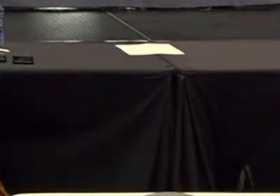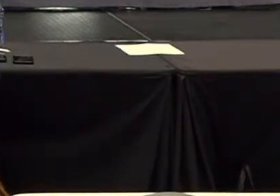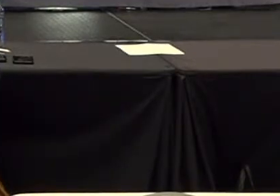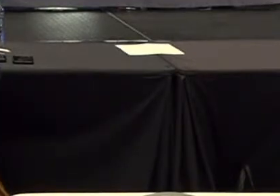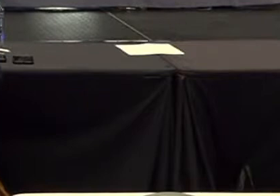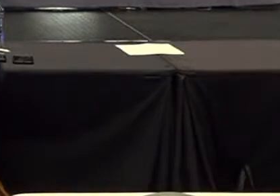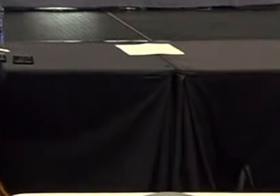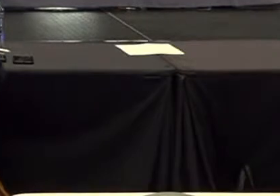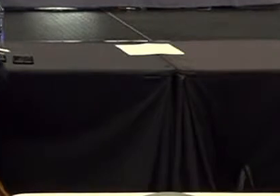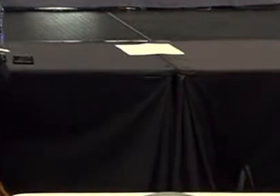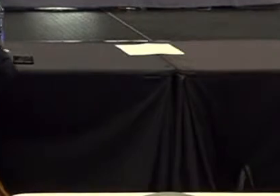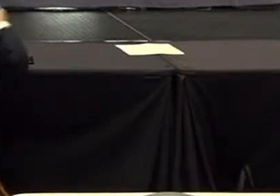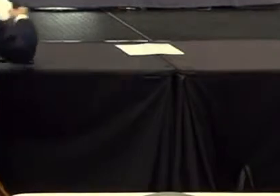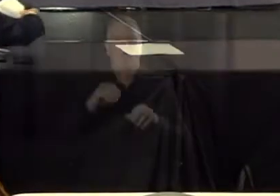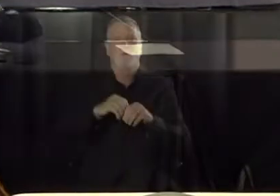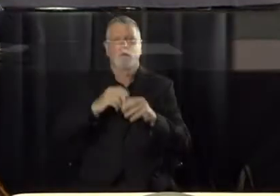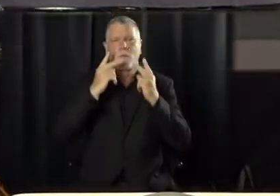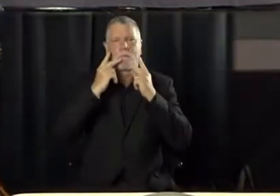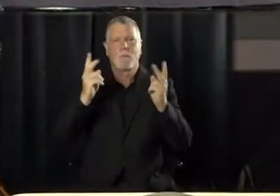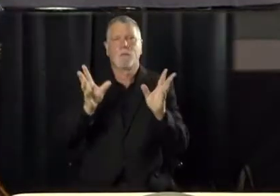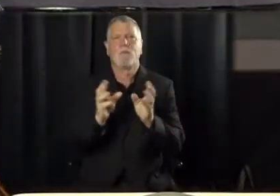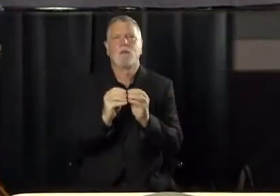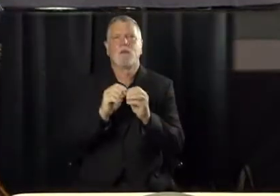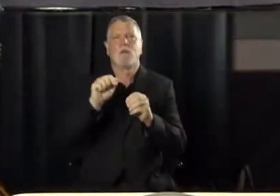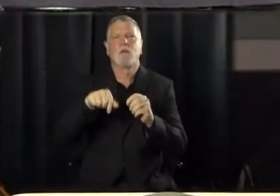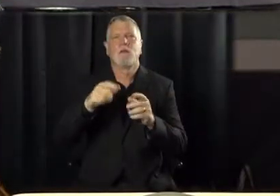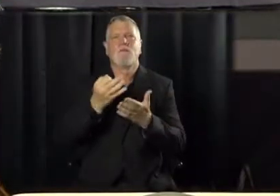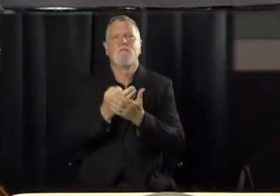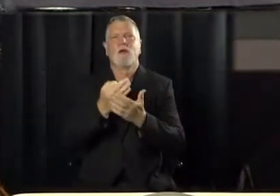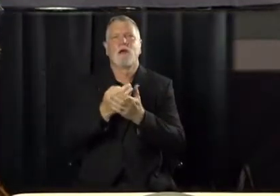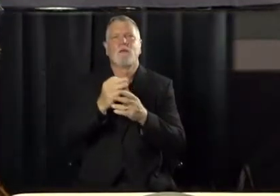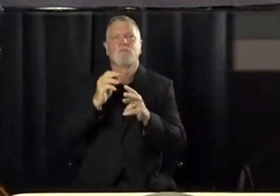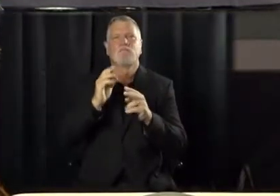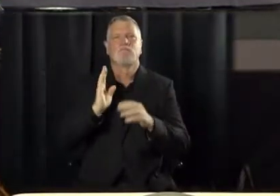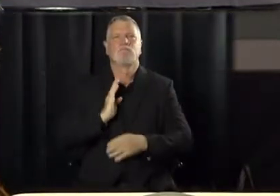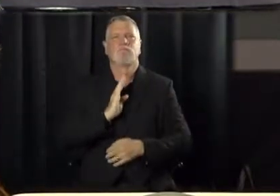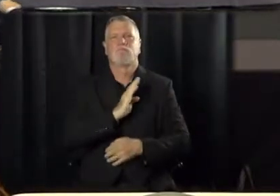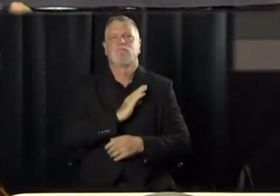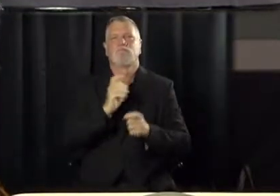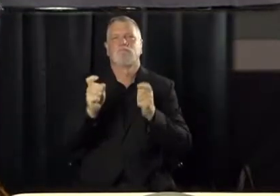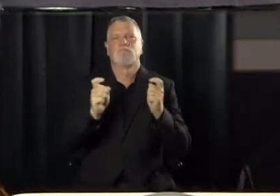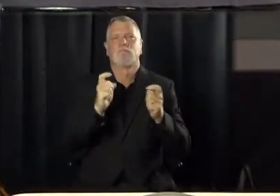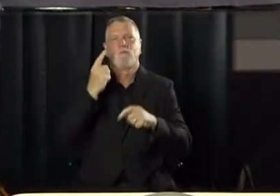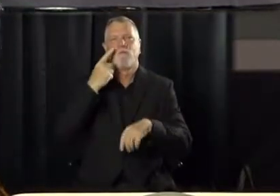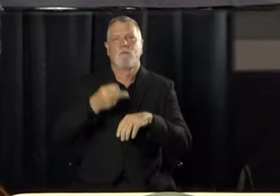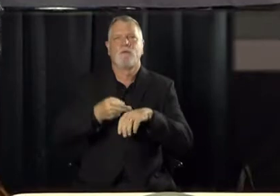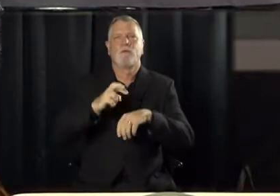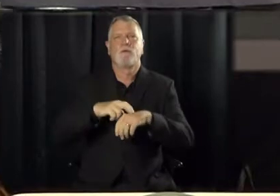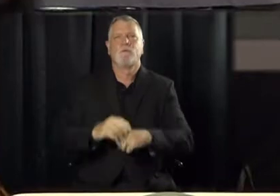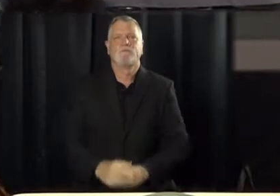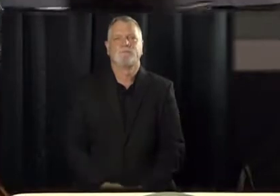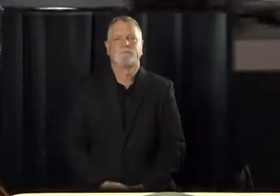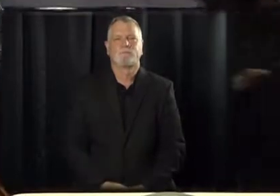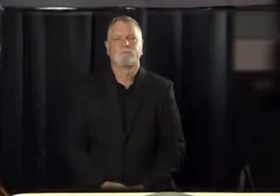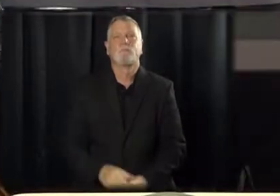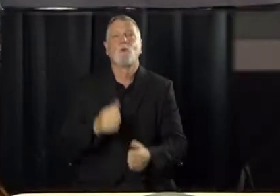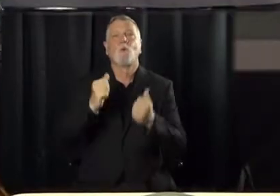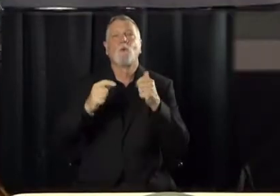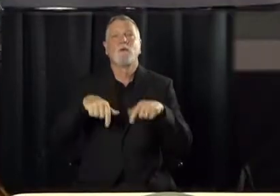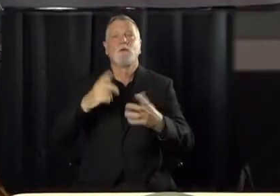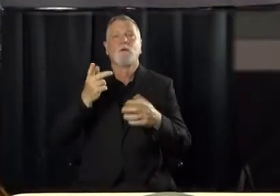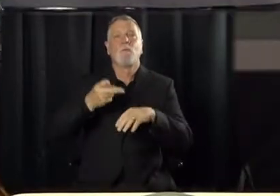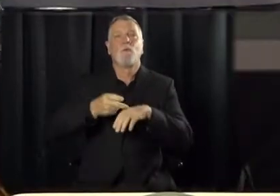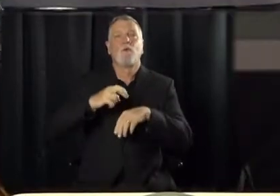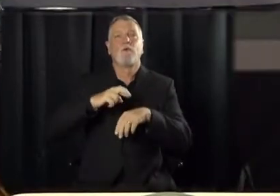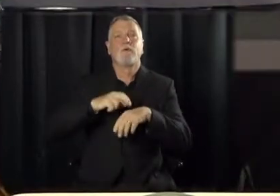to welcome all of you to this public meeting of the Financial Oversight and Management Board for Puerto Rico, which is being held at the